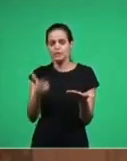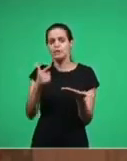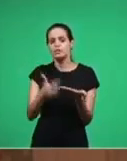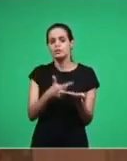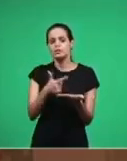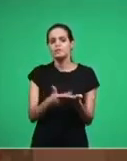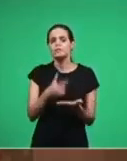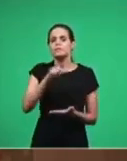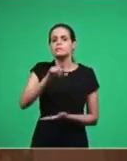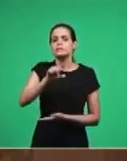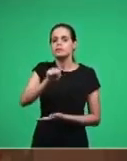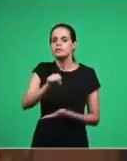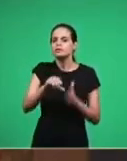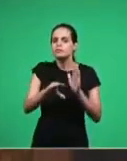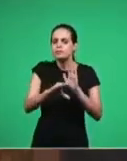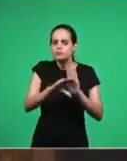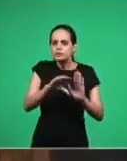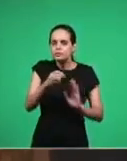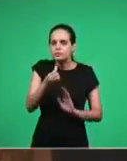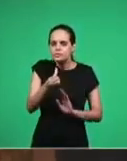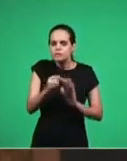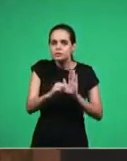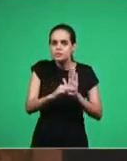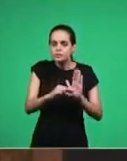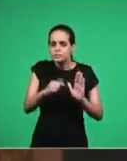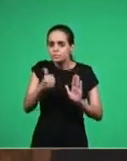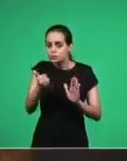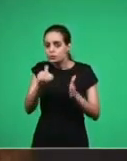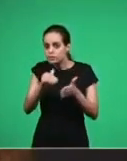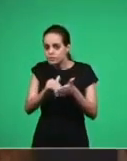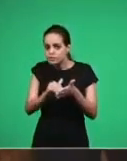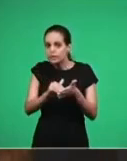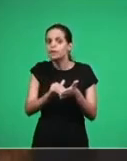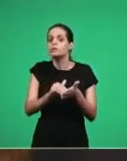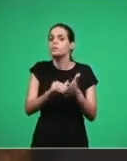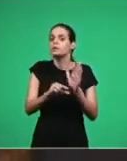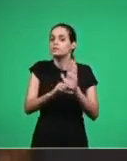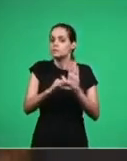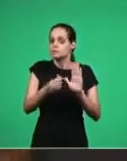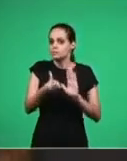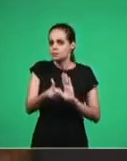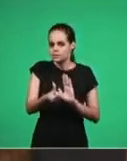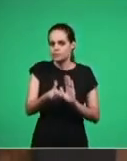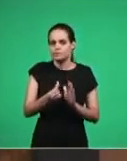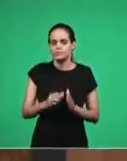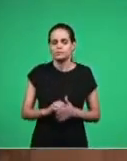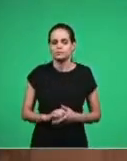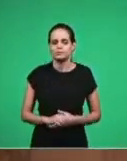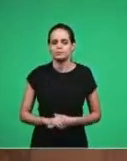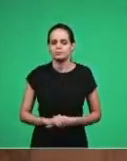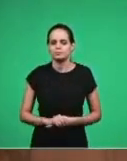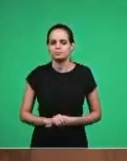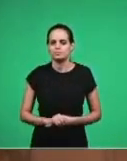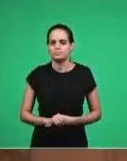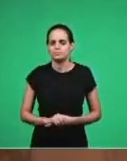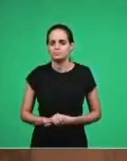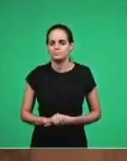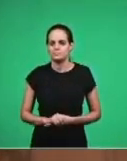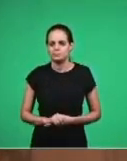And it is in the book of Isaiah, chapter 6, verses 1 through 6 that we're going to be reading.